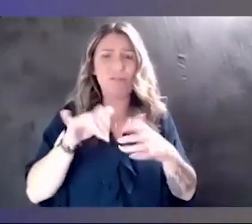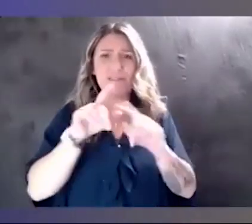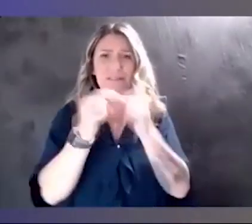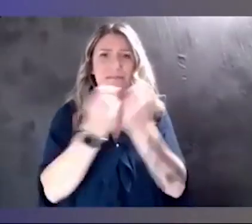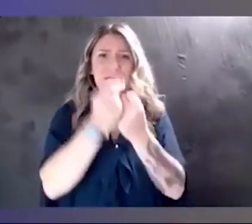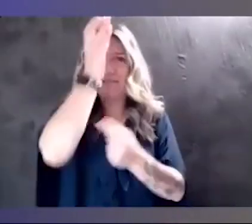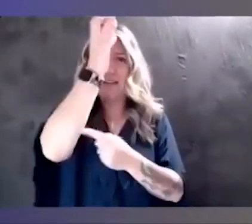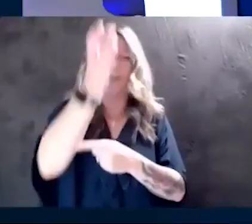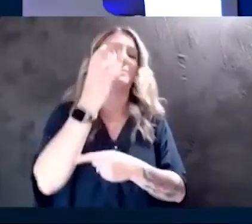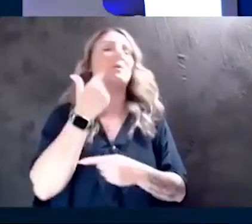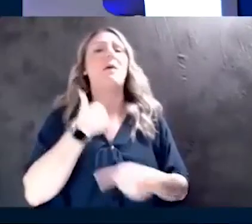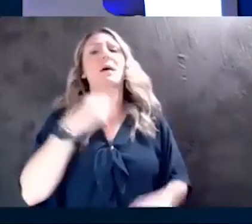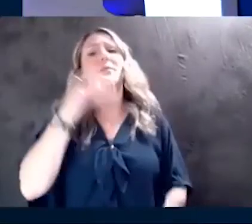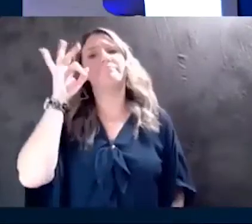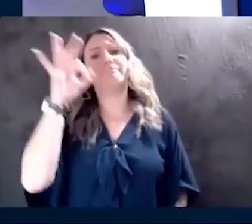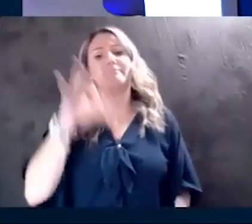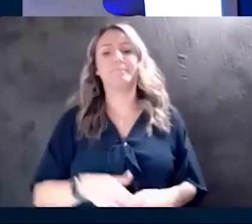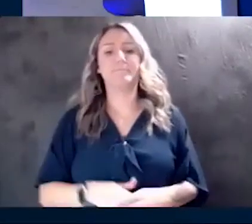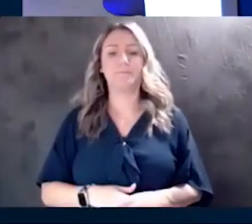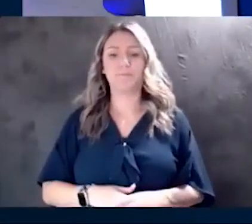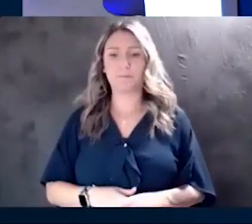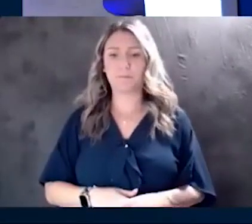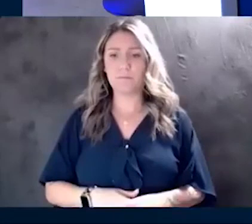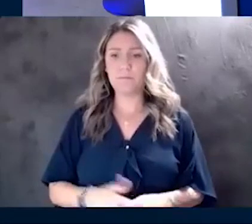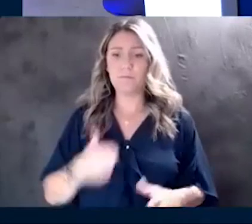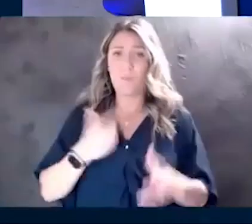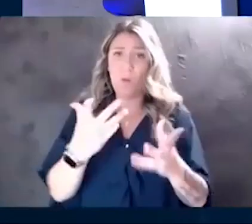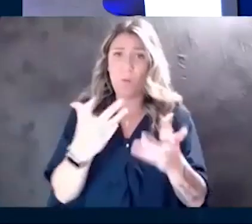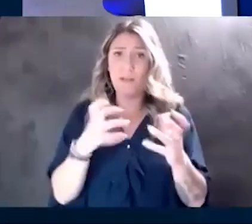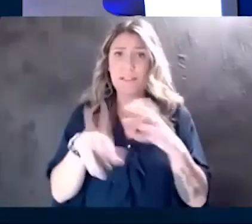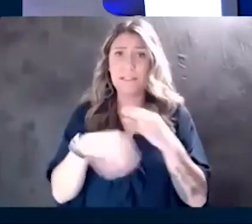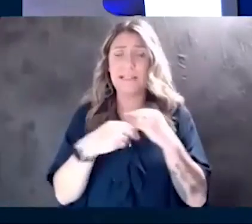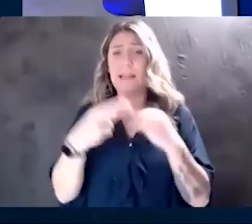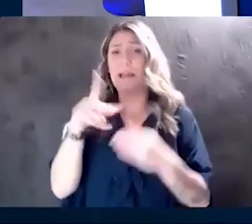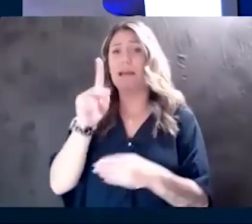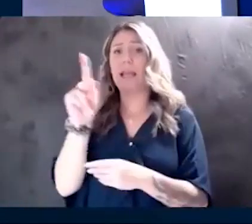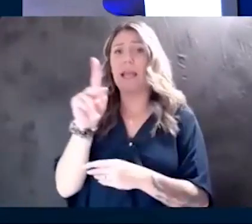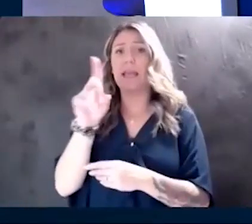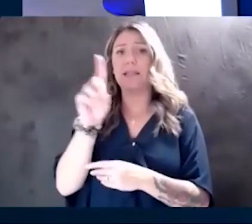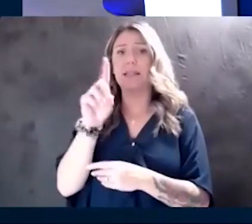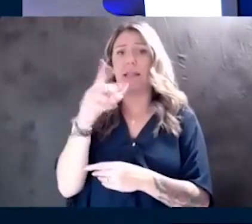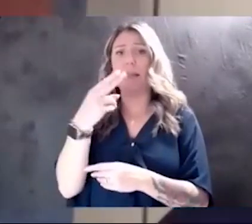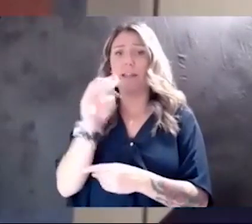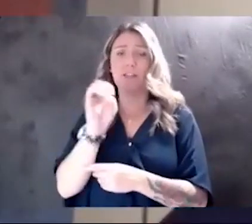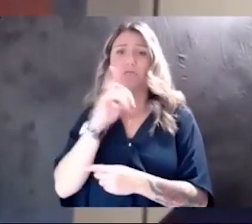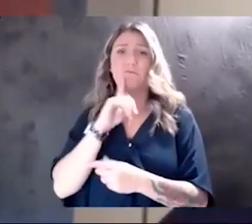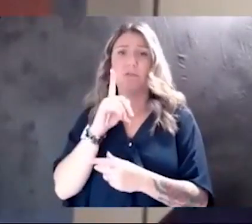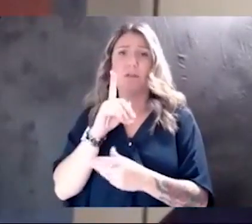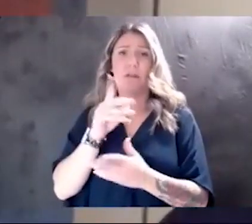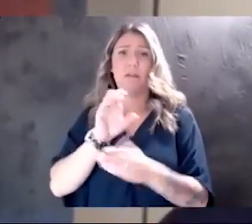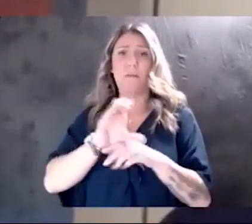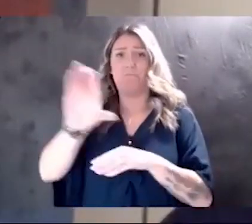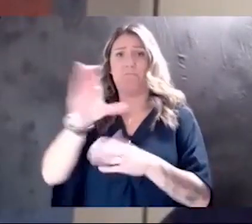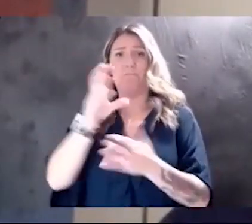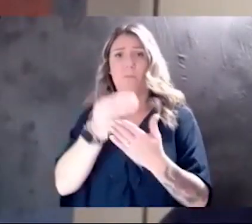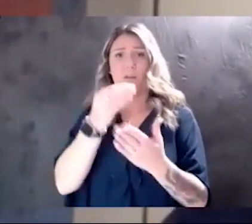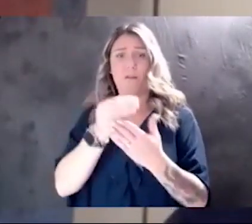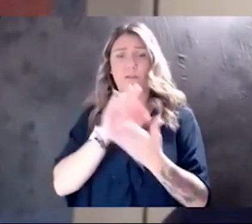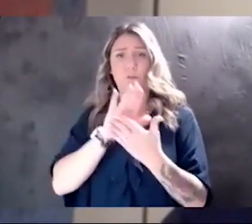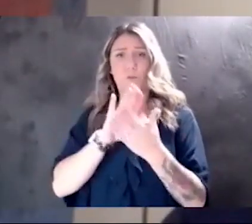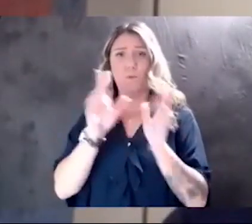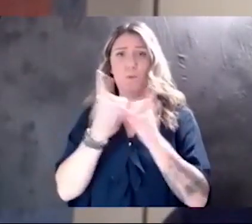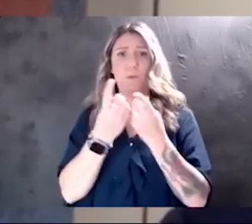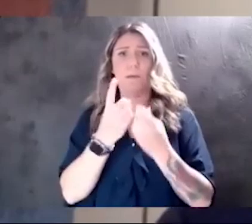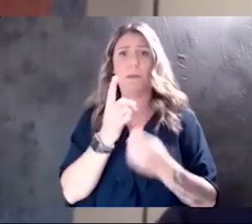preach. Sam, I will add that KDHE, they did come out with funding for school districts for K